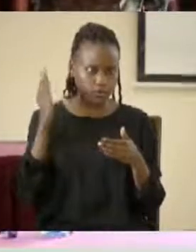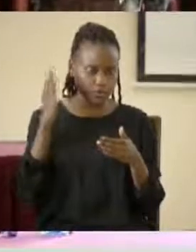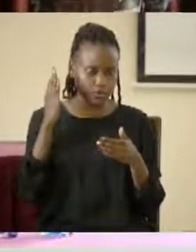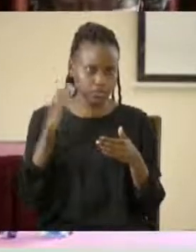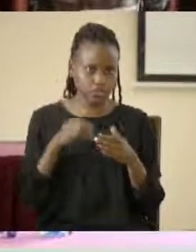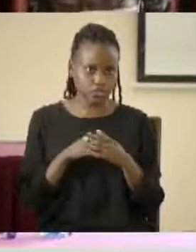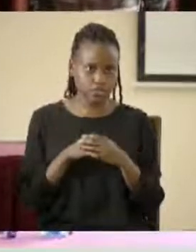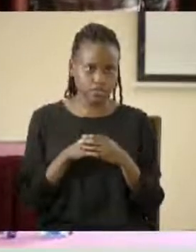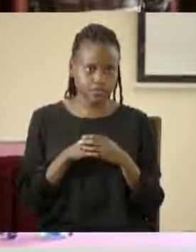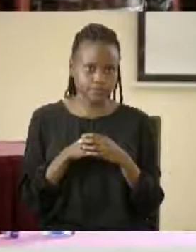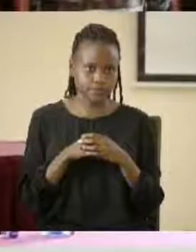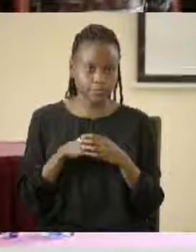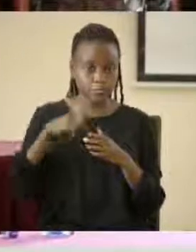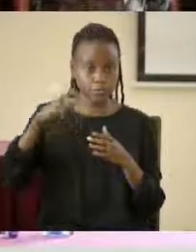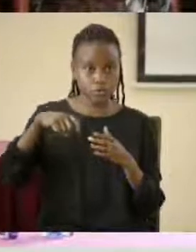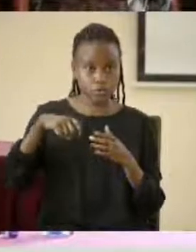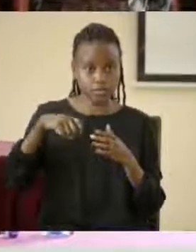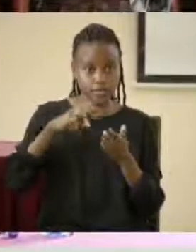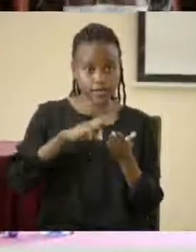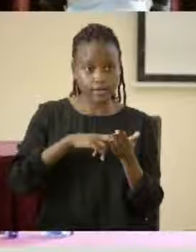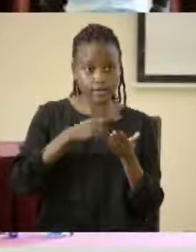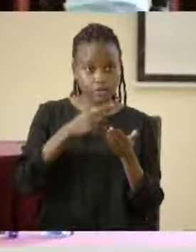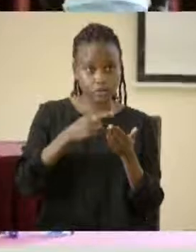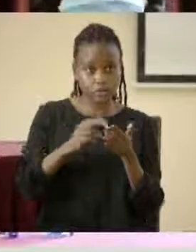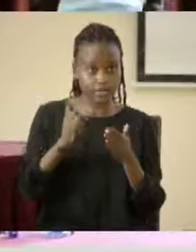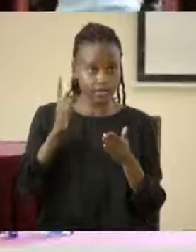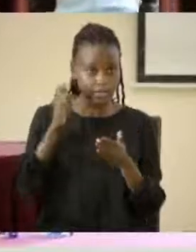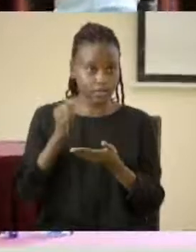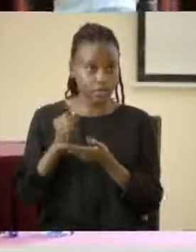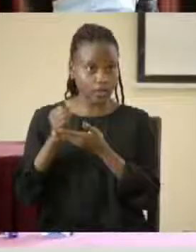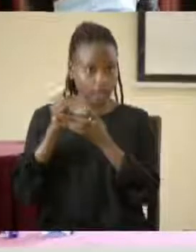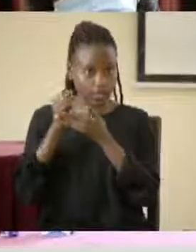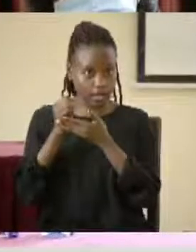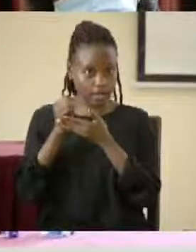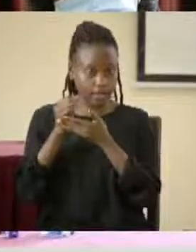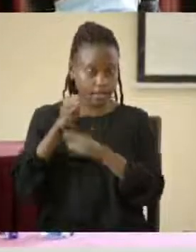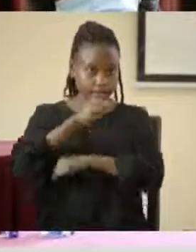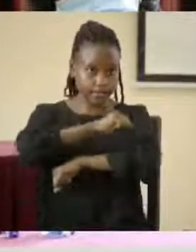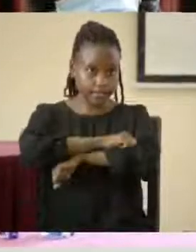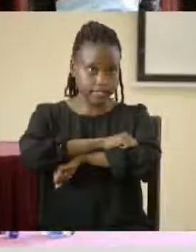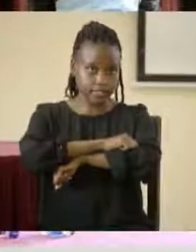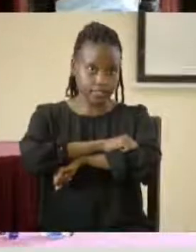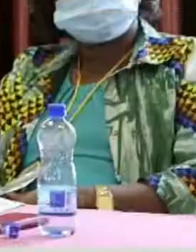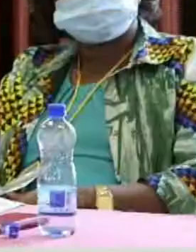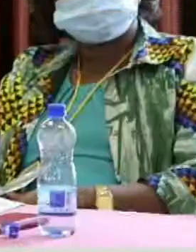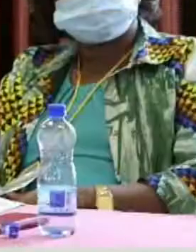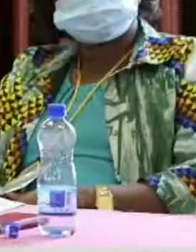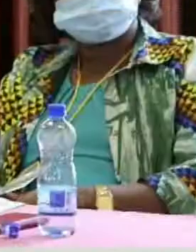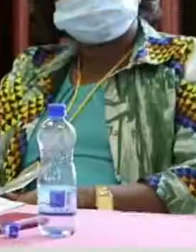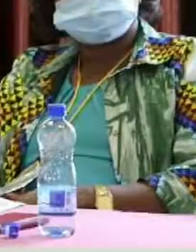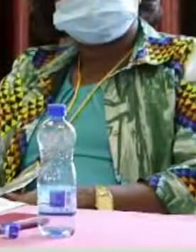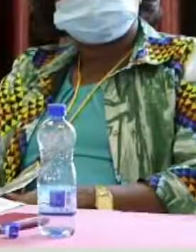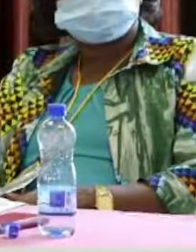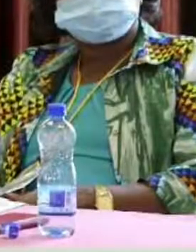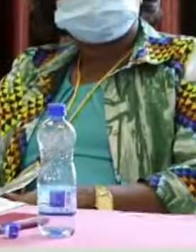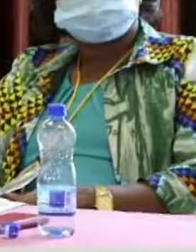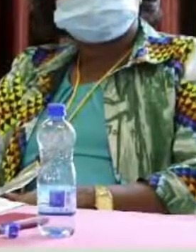before this one, we need to resource legal aid clinics in law schools from the